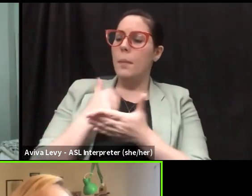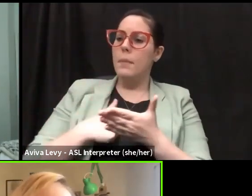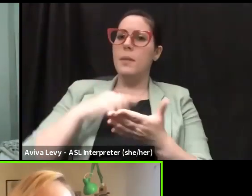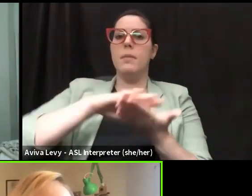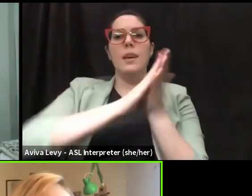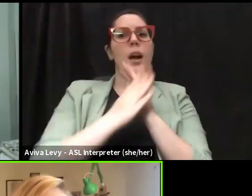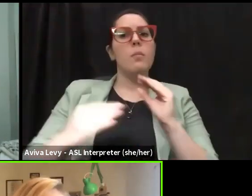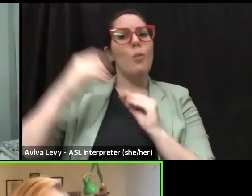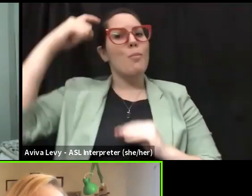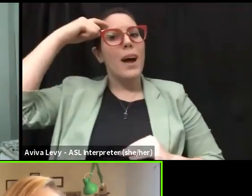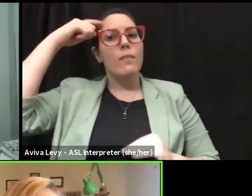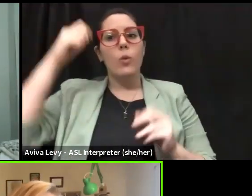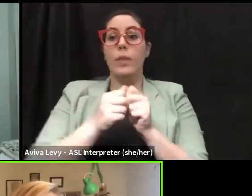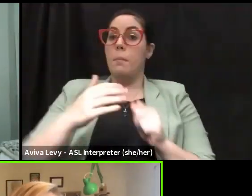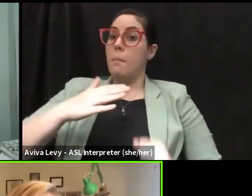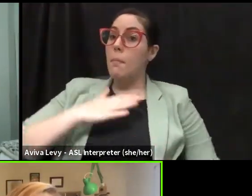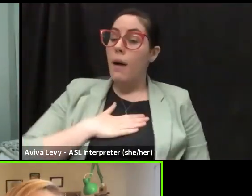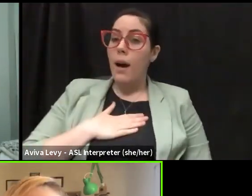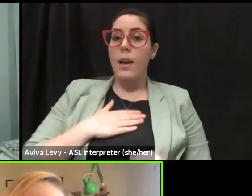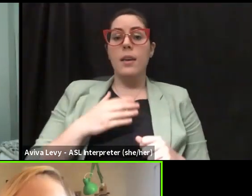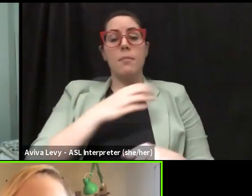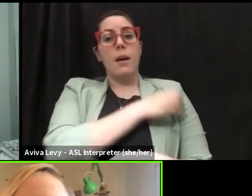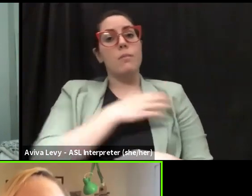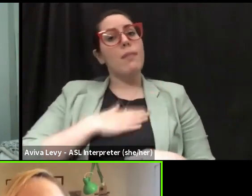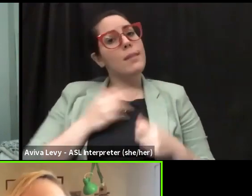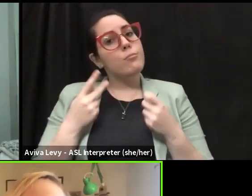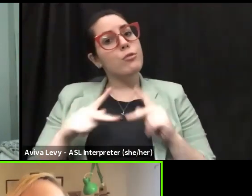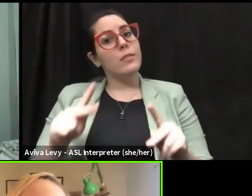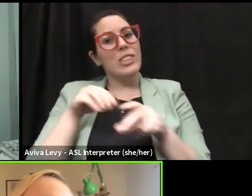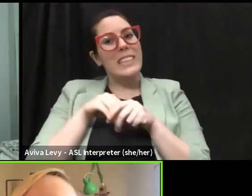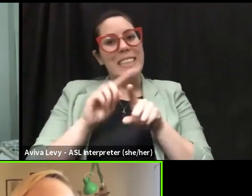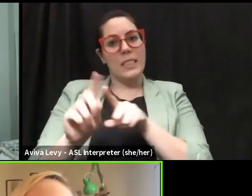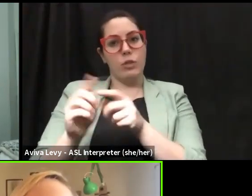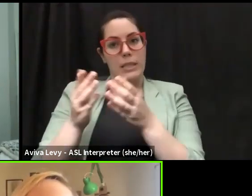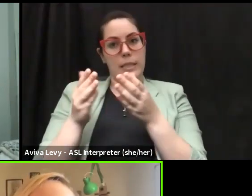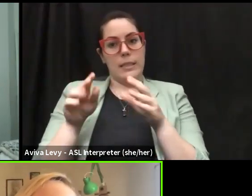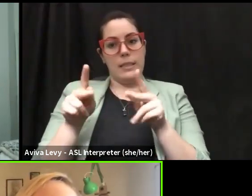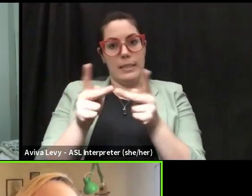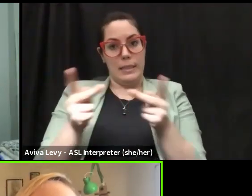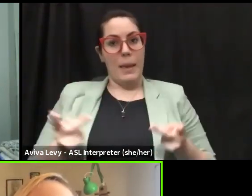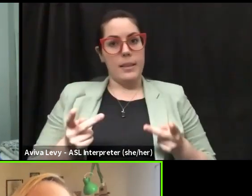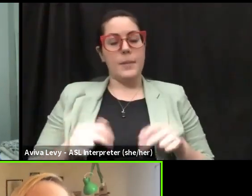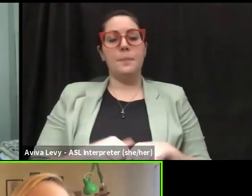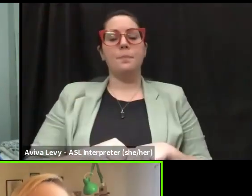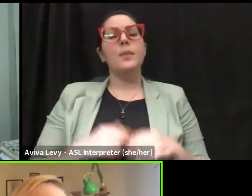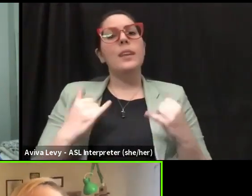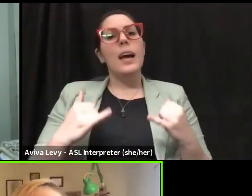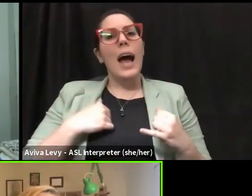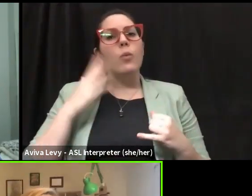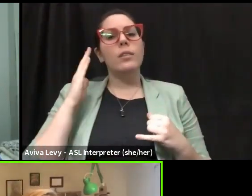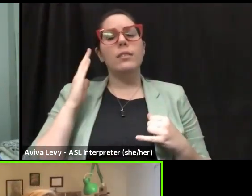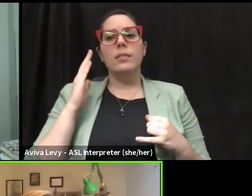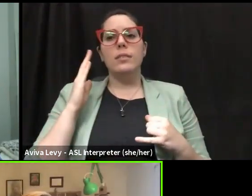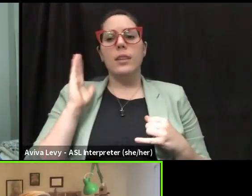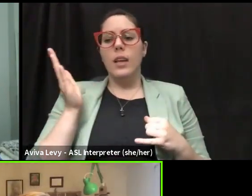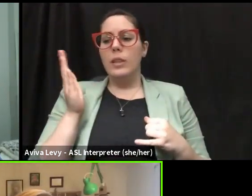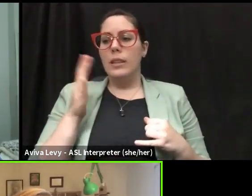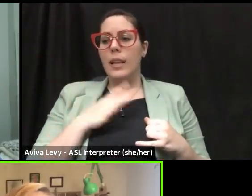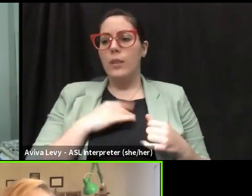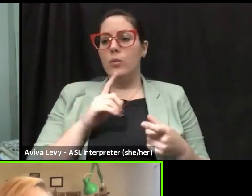and consent in the spaces that I run. I would love to talk about, since we are in this like